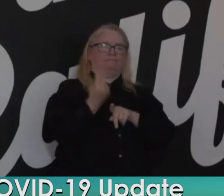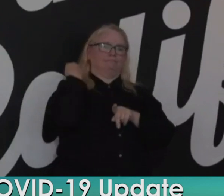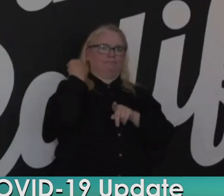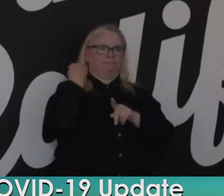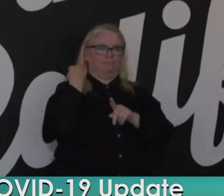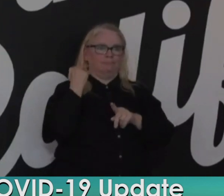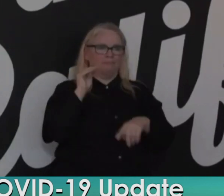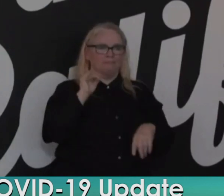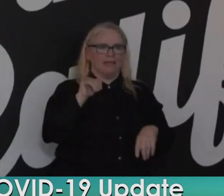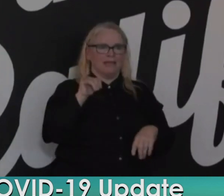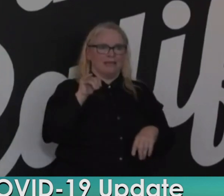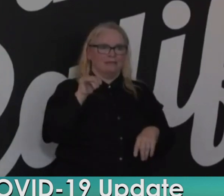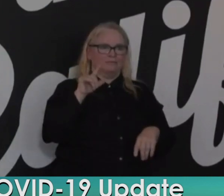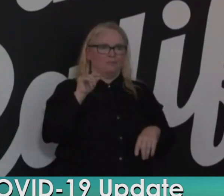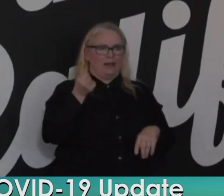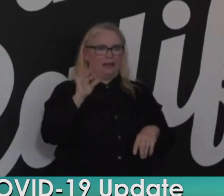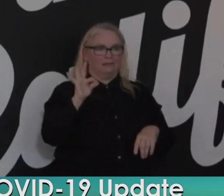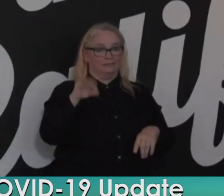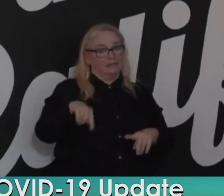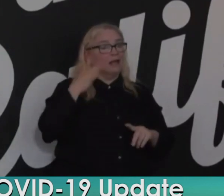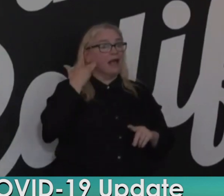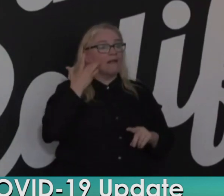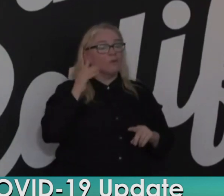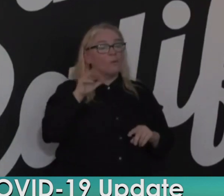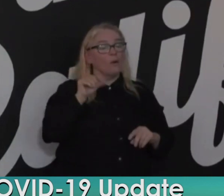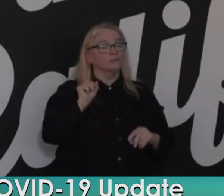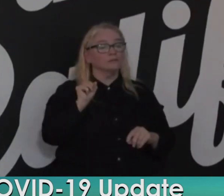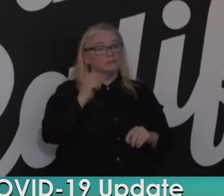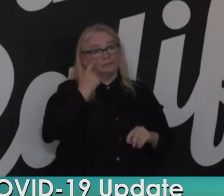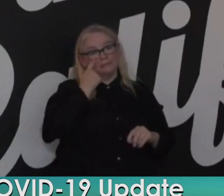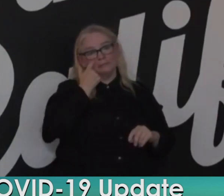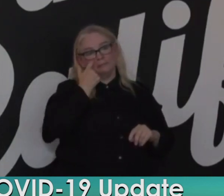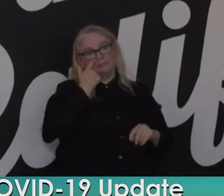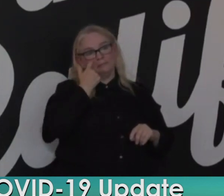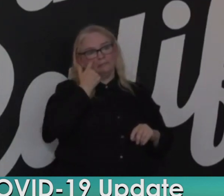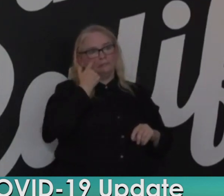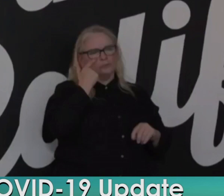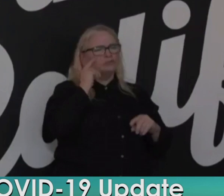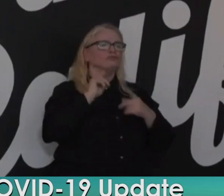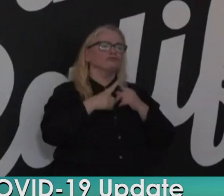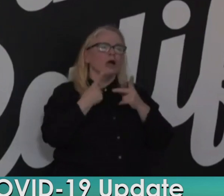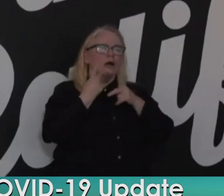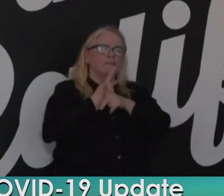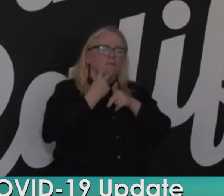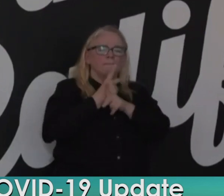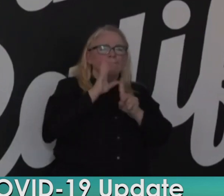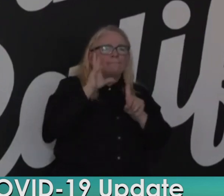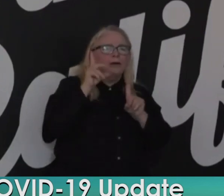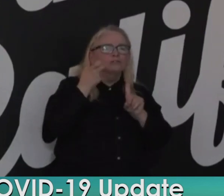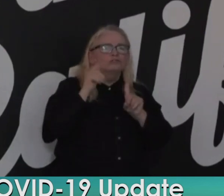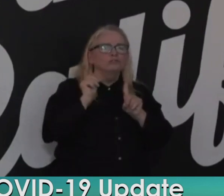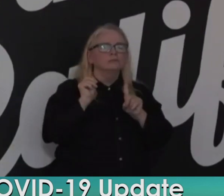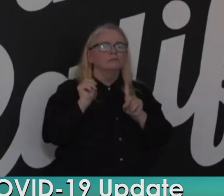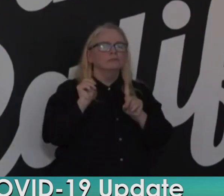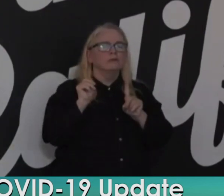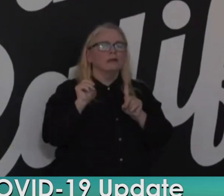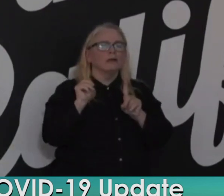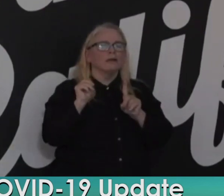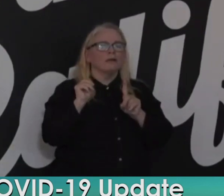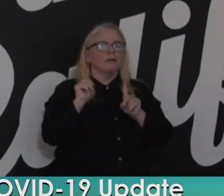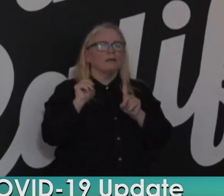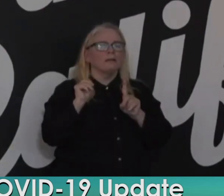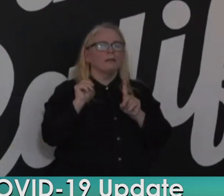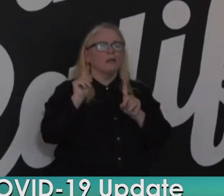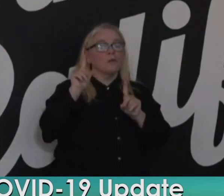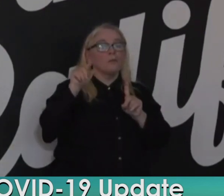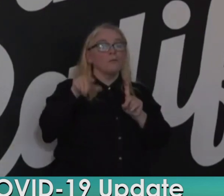California was negotiating a budget that needed to consider a